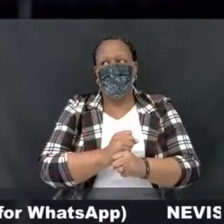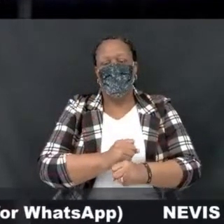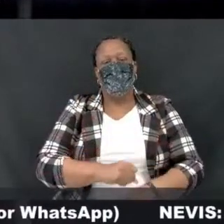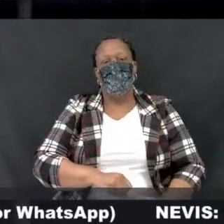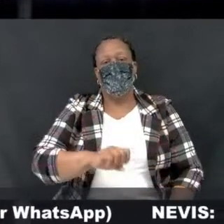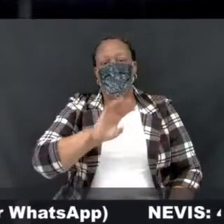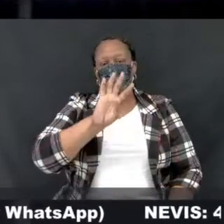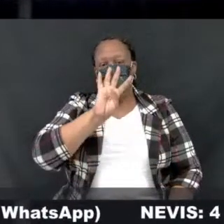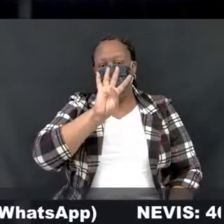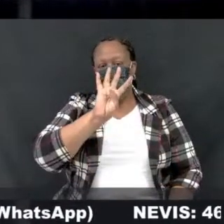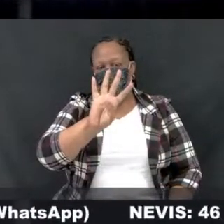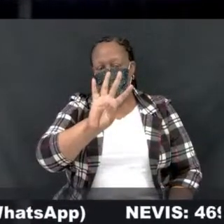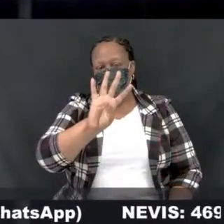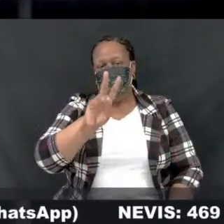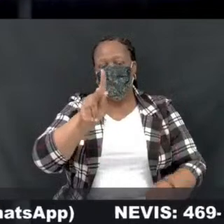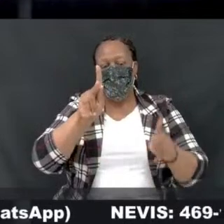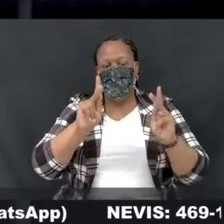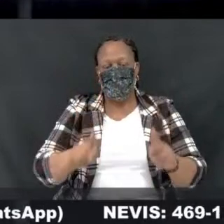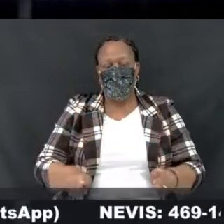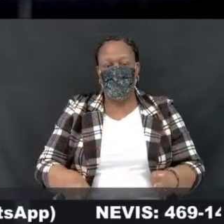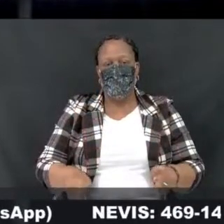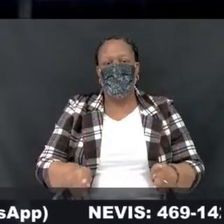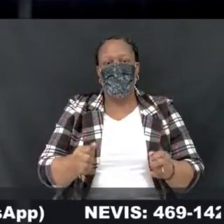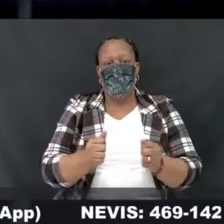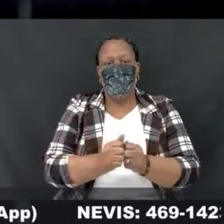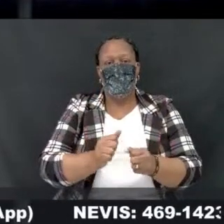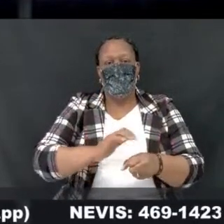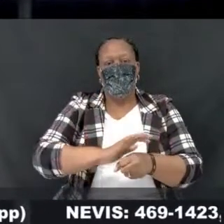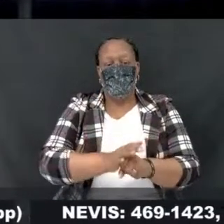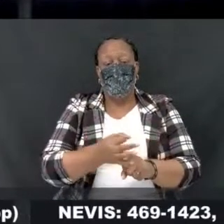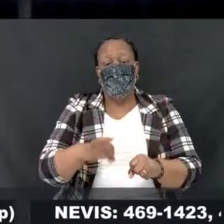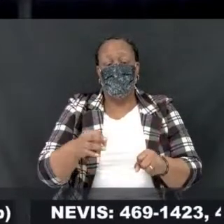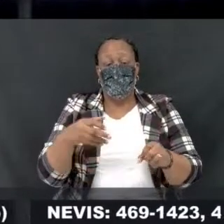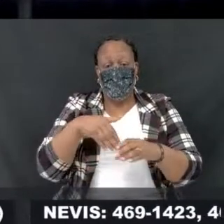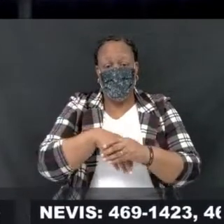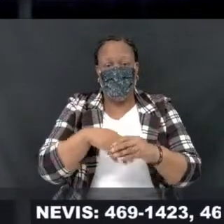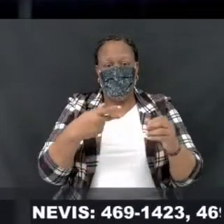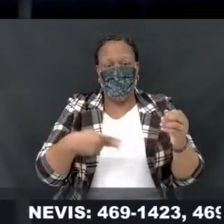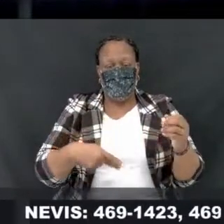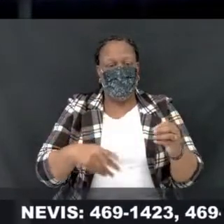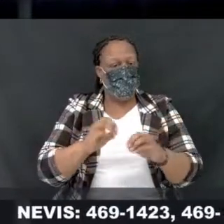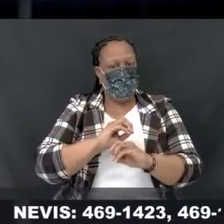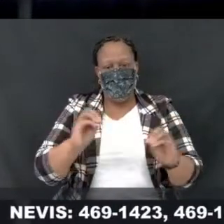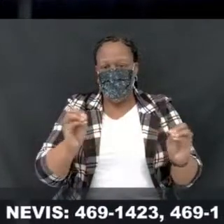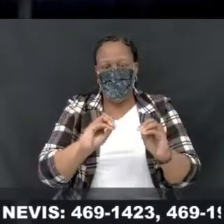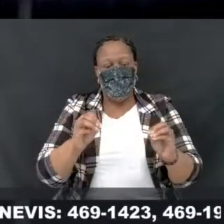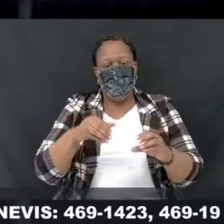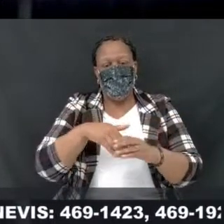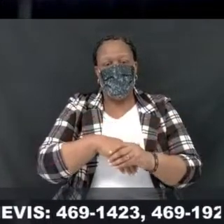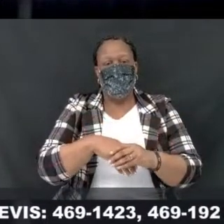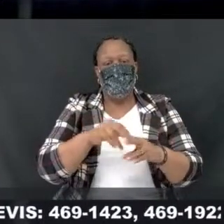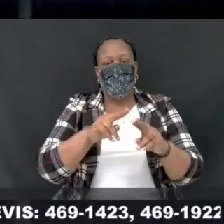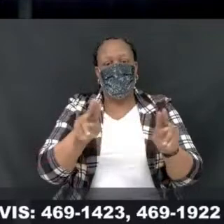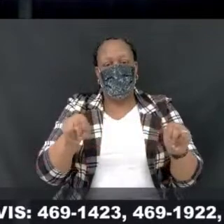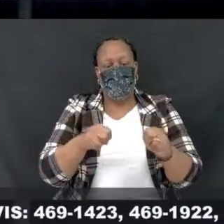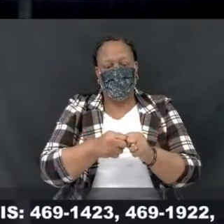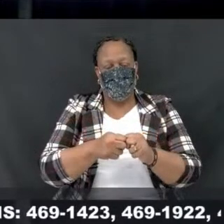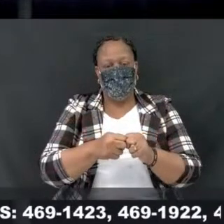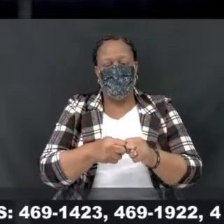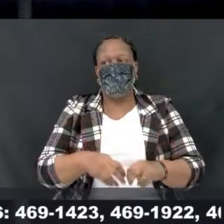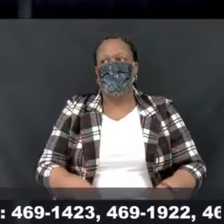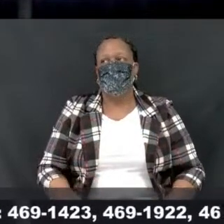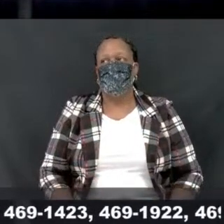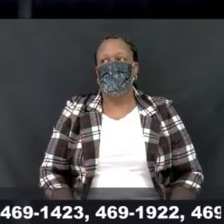confirmed cases in St. Kitts and 0 in Nevis, and this is great news.